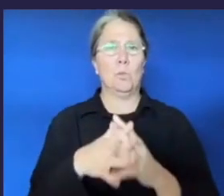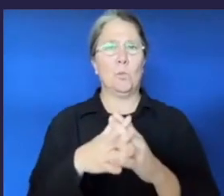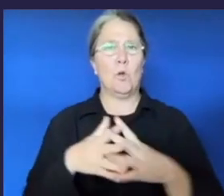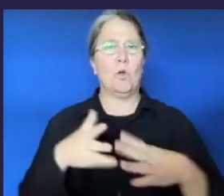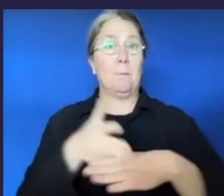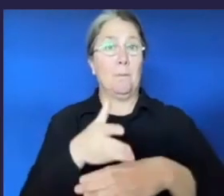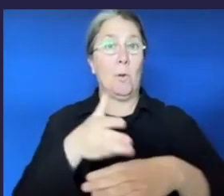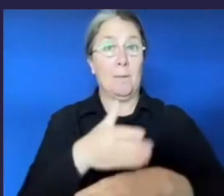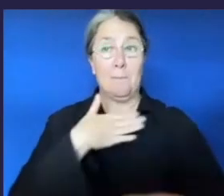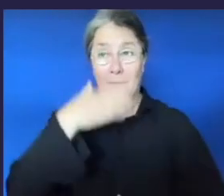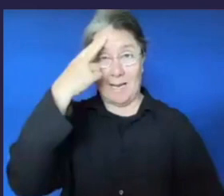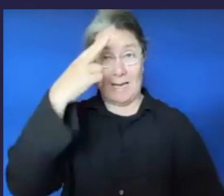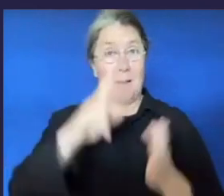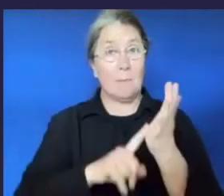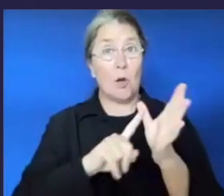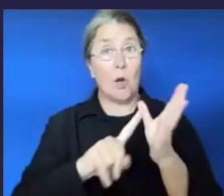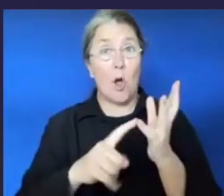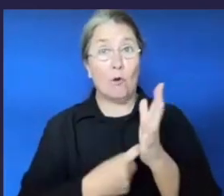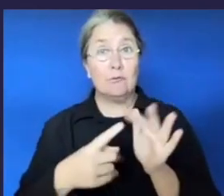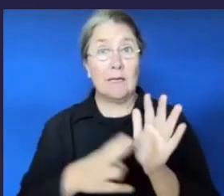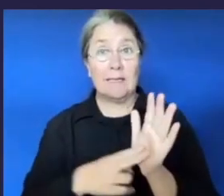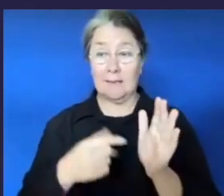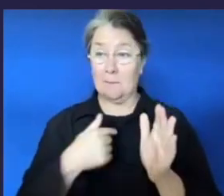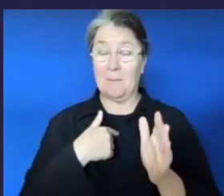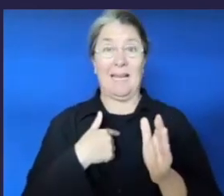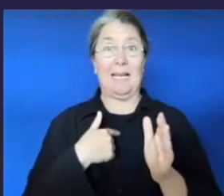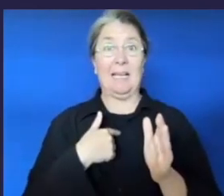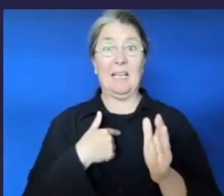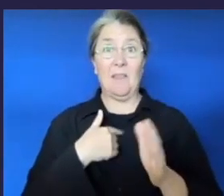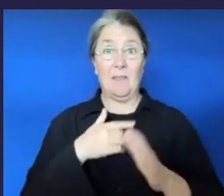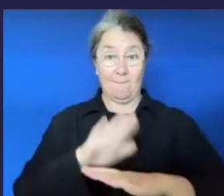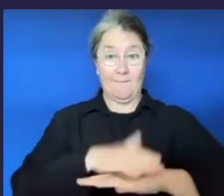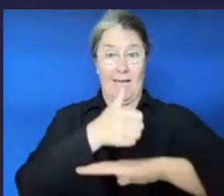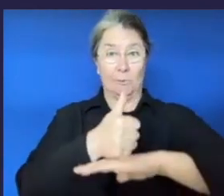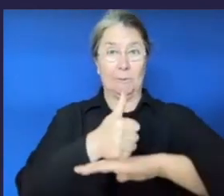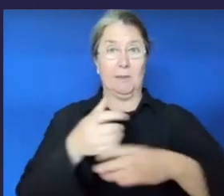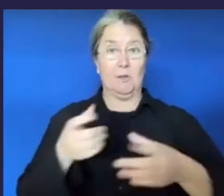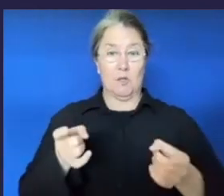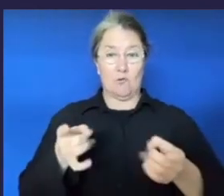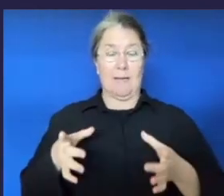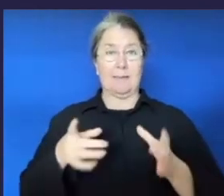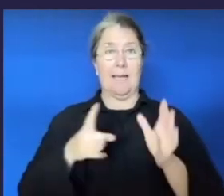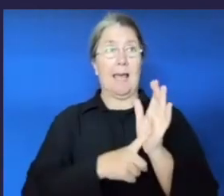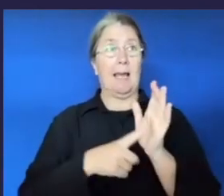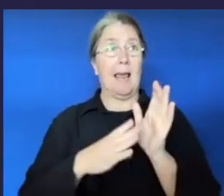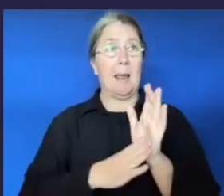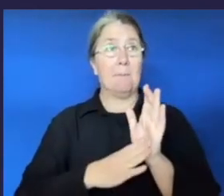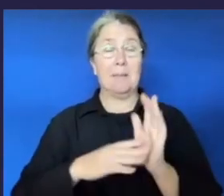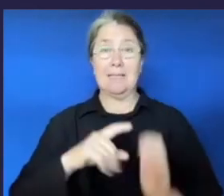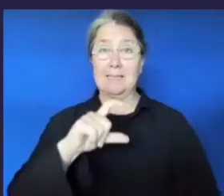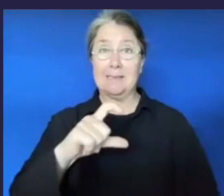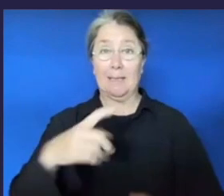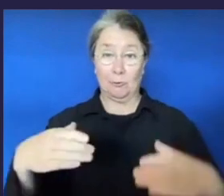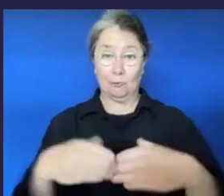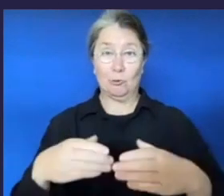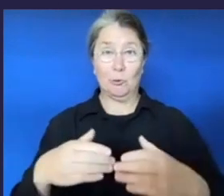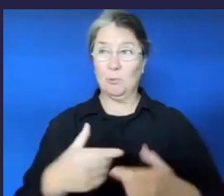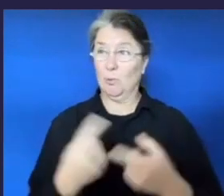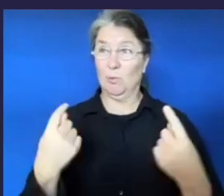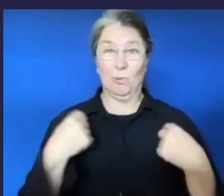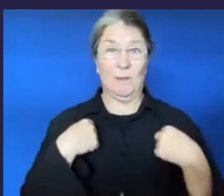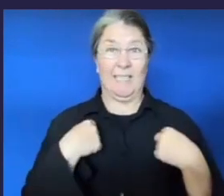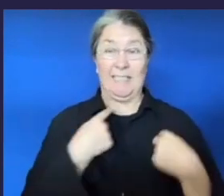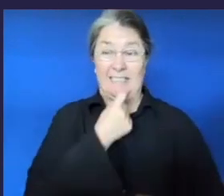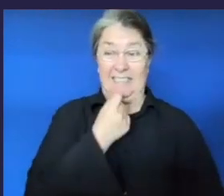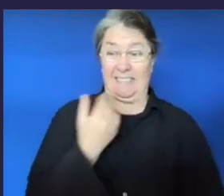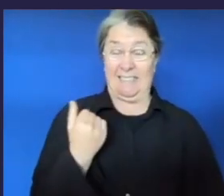So my name's Lauren and I'm the managing and founding director of the LMC Group. We just had our 4th birthday a few weeks ago. So we're a very